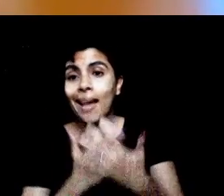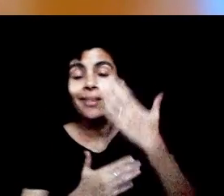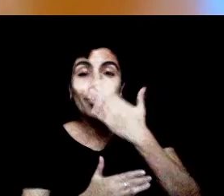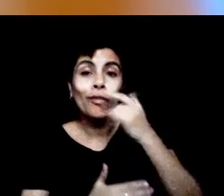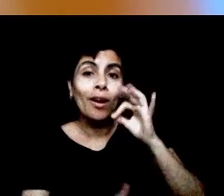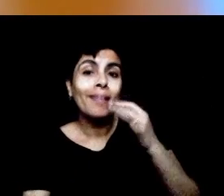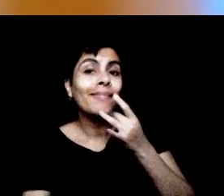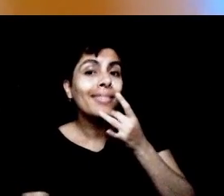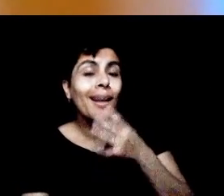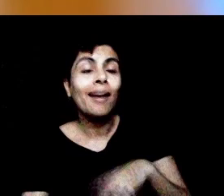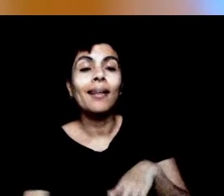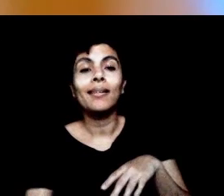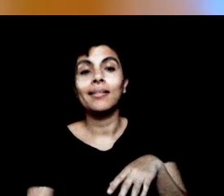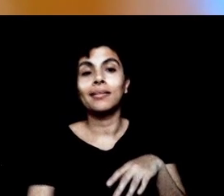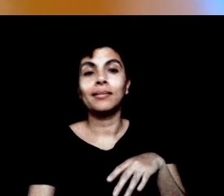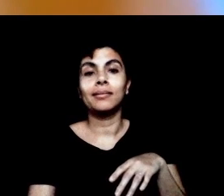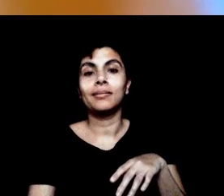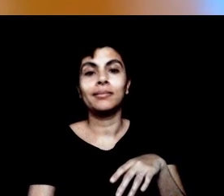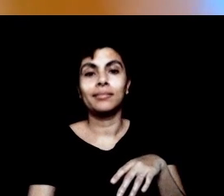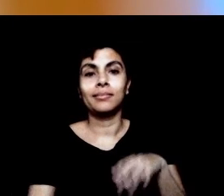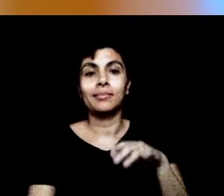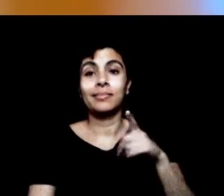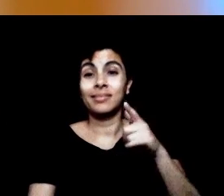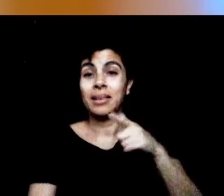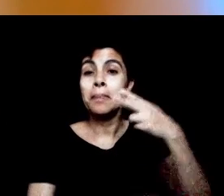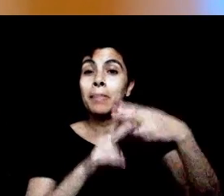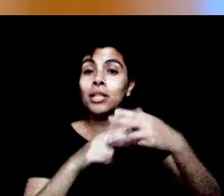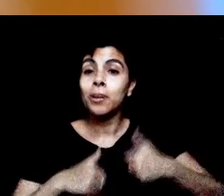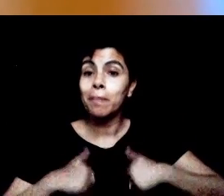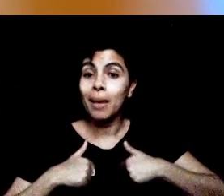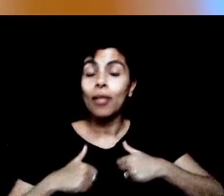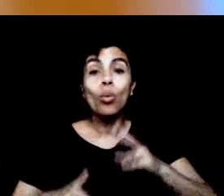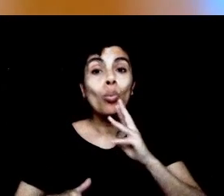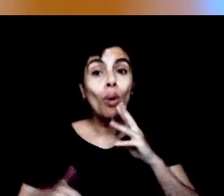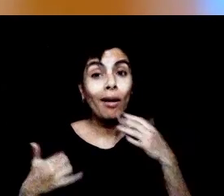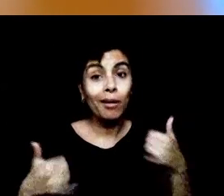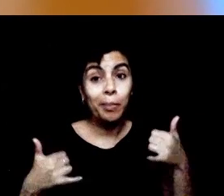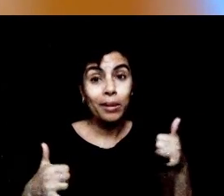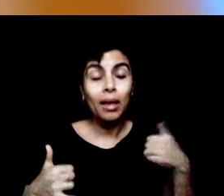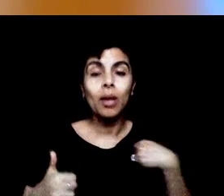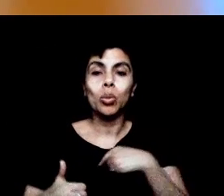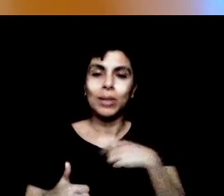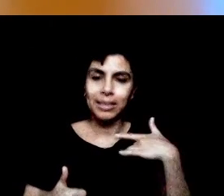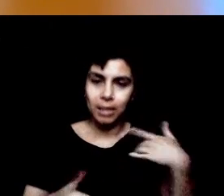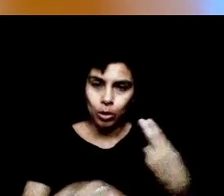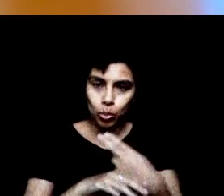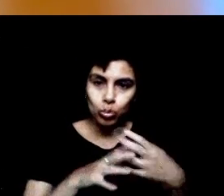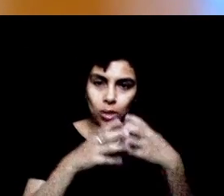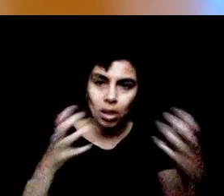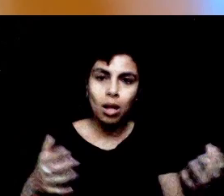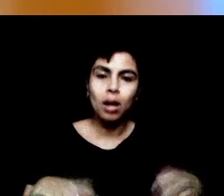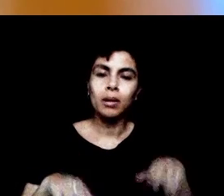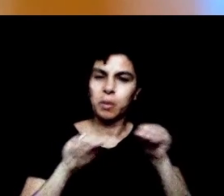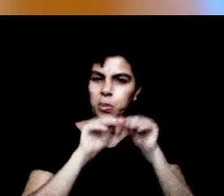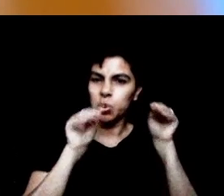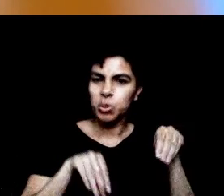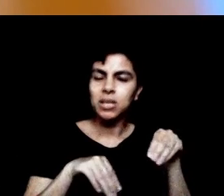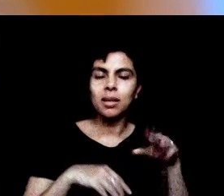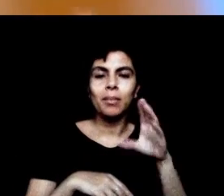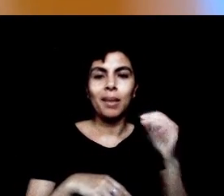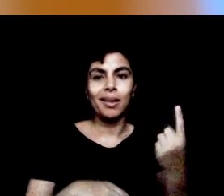their hands in front of lights. And Saki mentioned the bath. Water play is something that we do a lot at the museum,